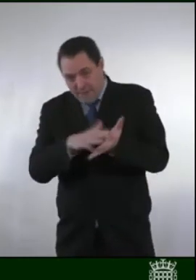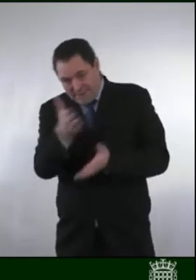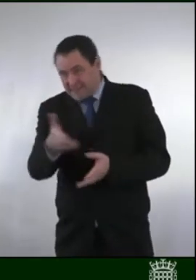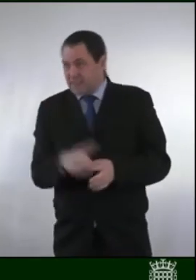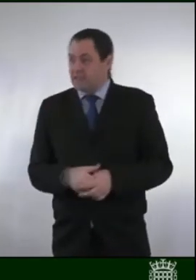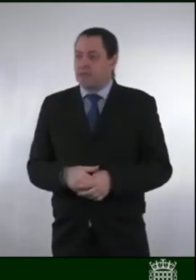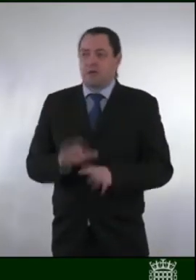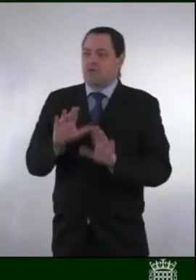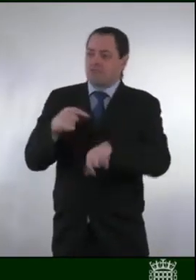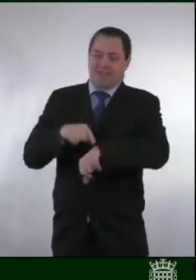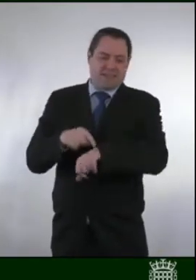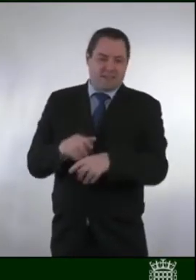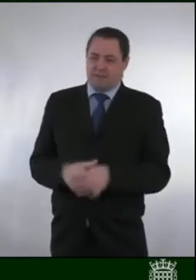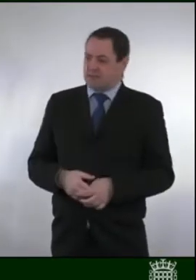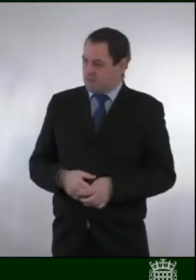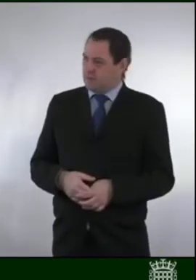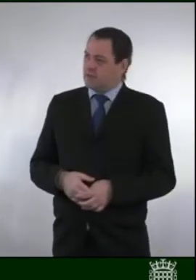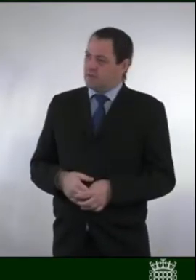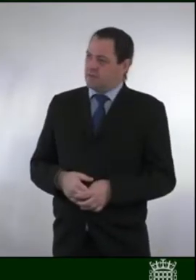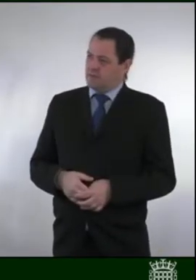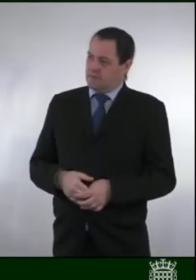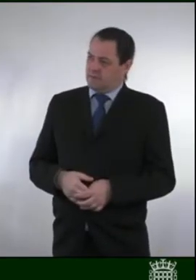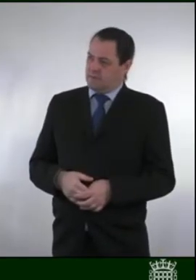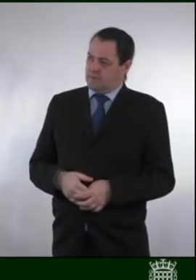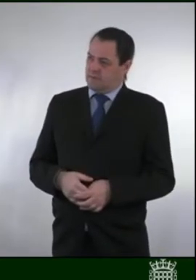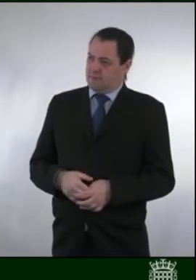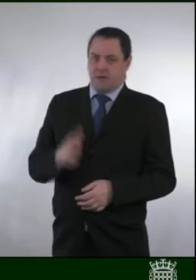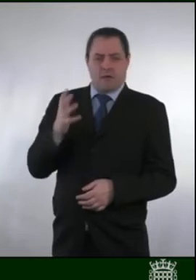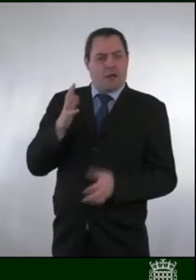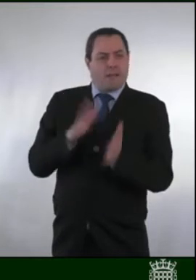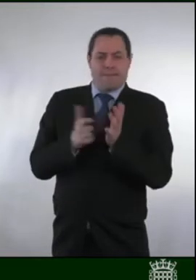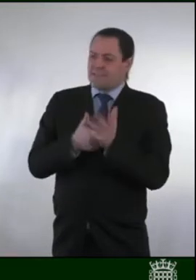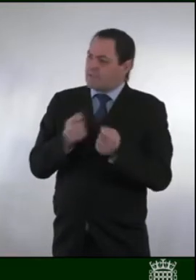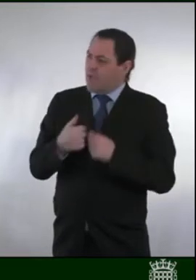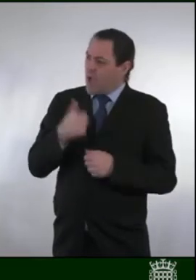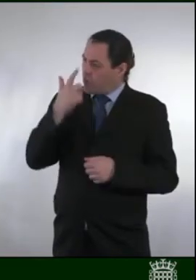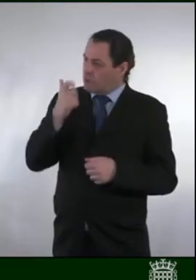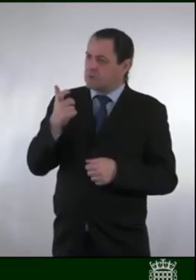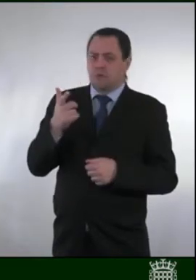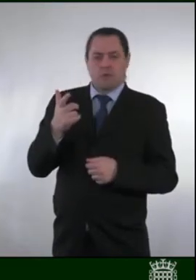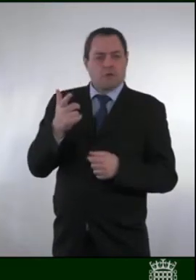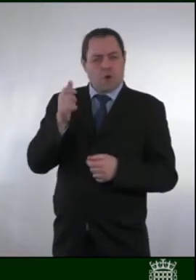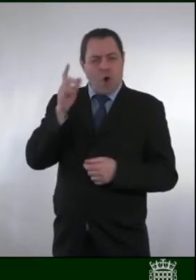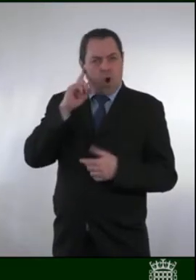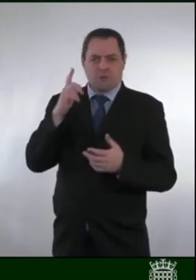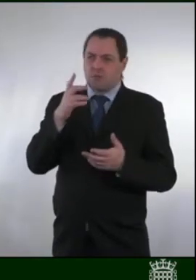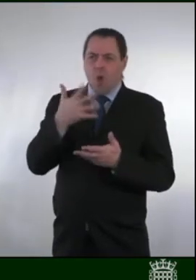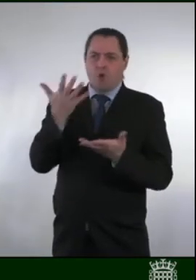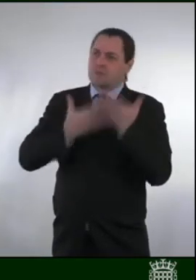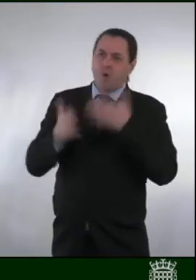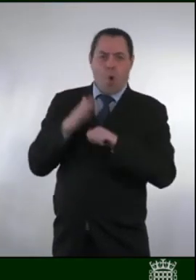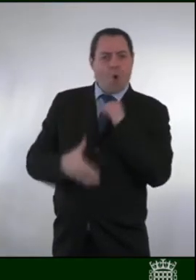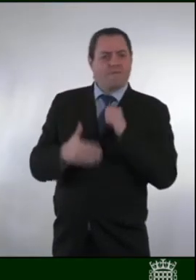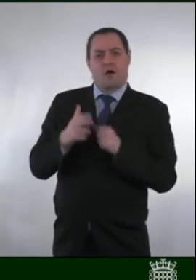we've got to get through the questions. Prime Minister. Mr. Speaker, I could have heard almost any amount about the rich food producing parts of